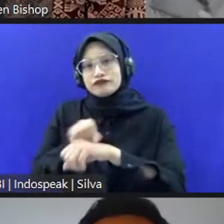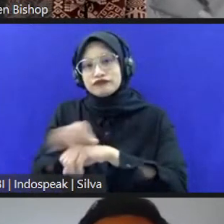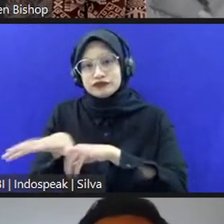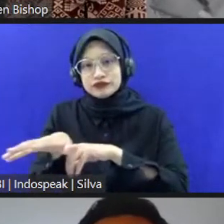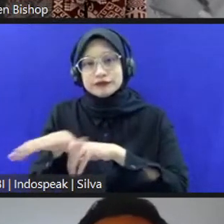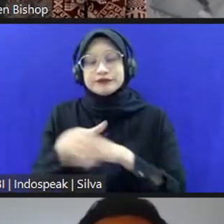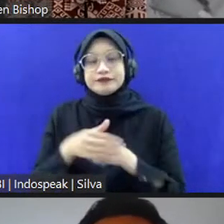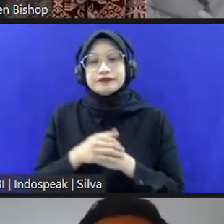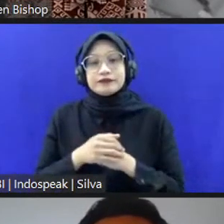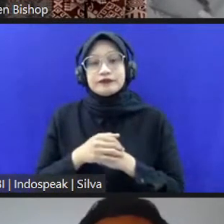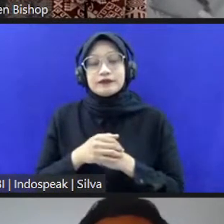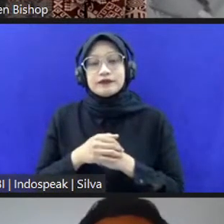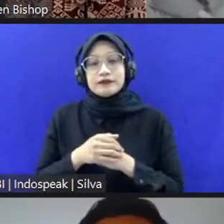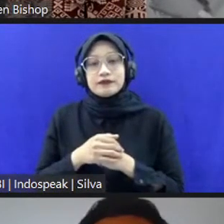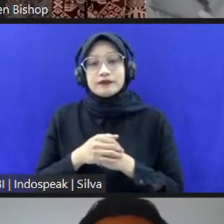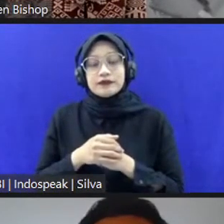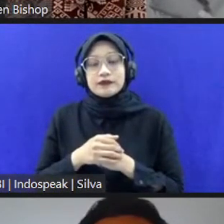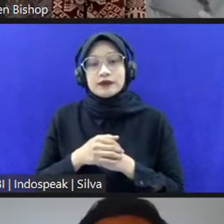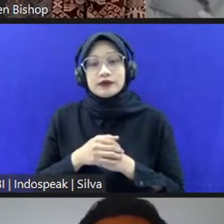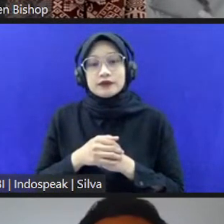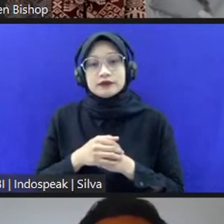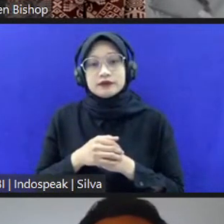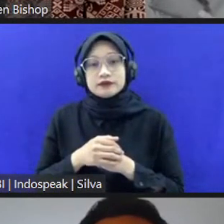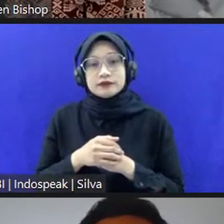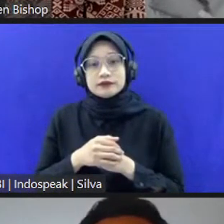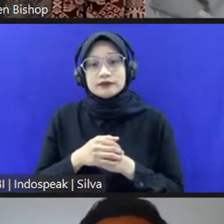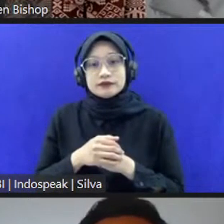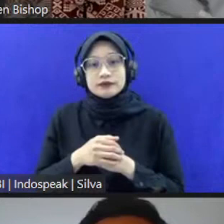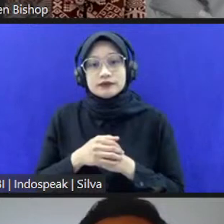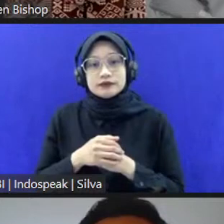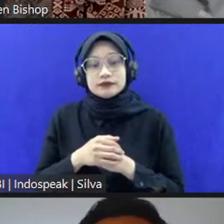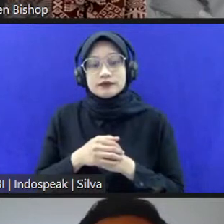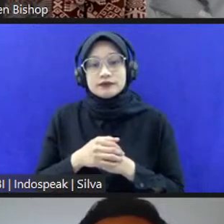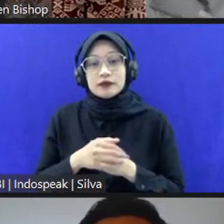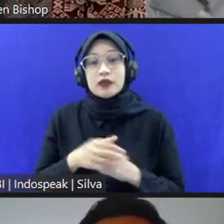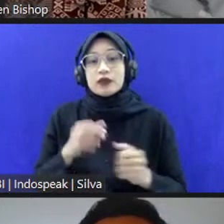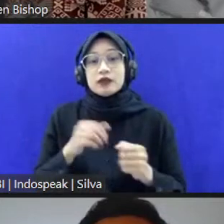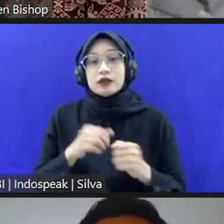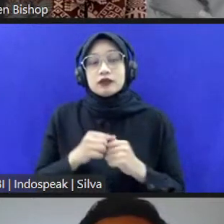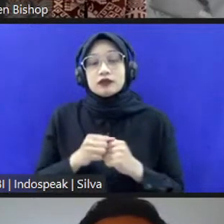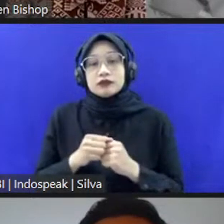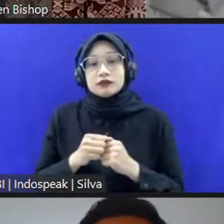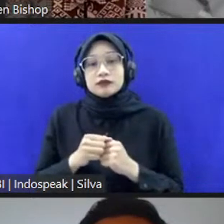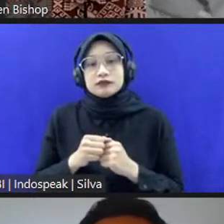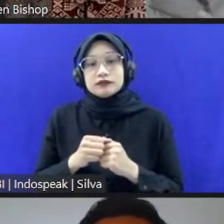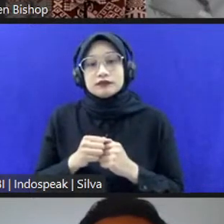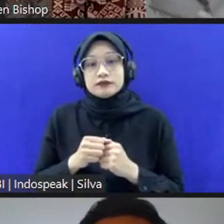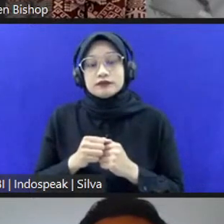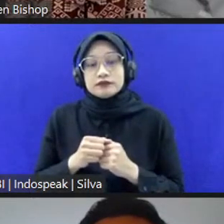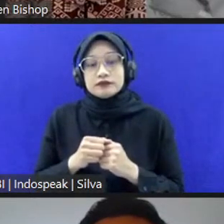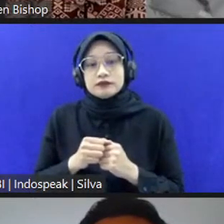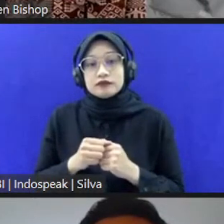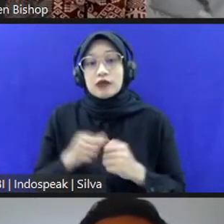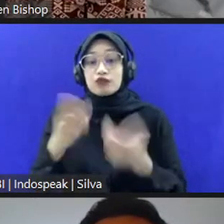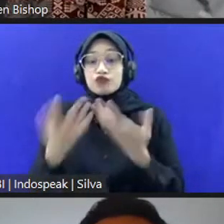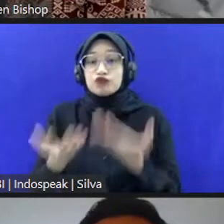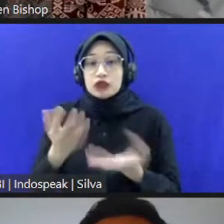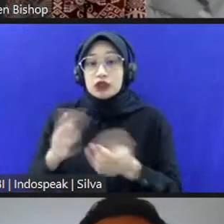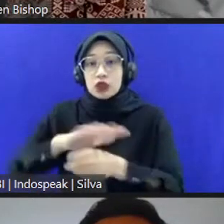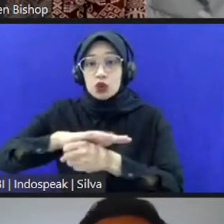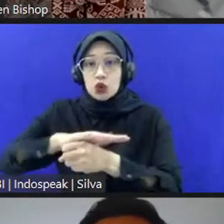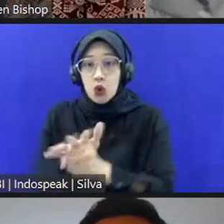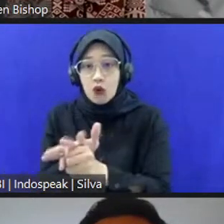scenarios if we are not careful that this could potentially result in dengue